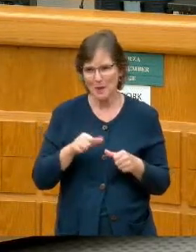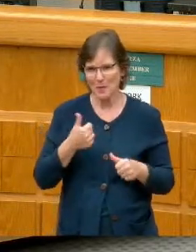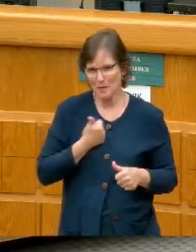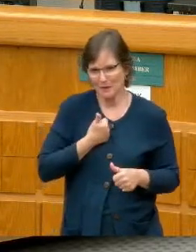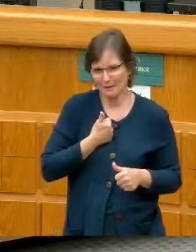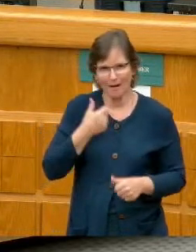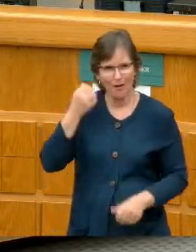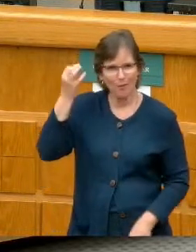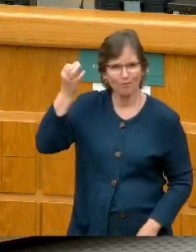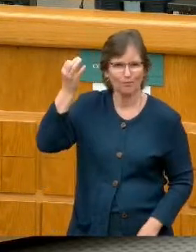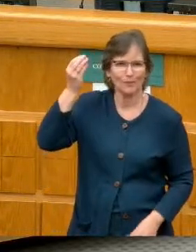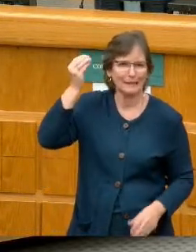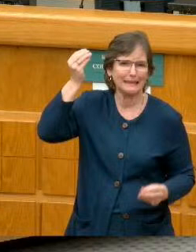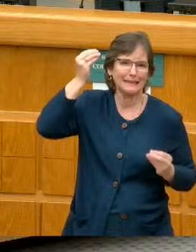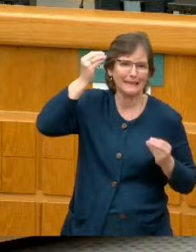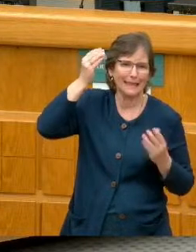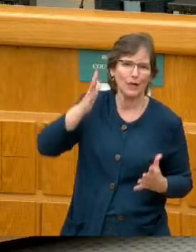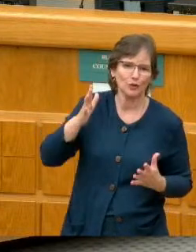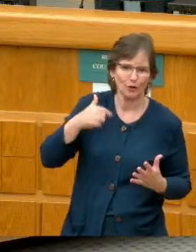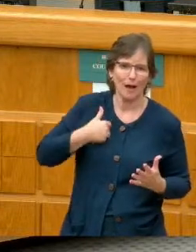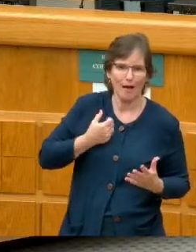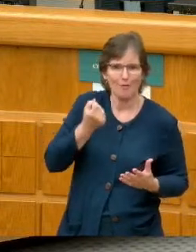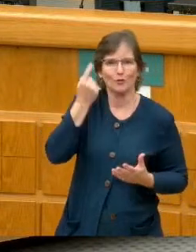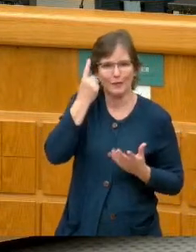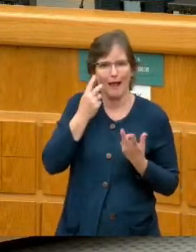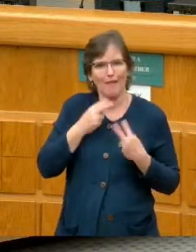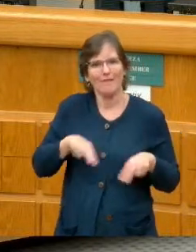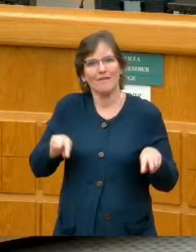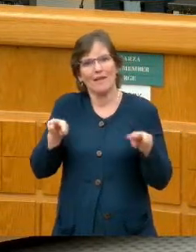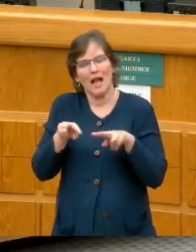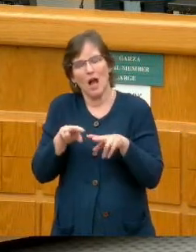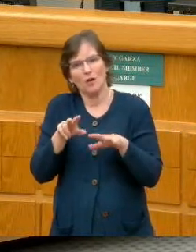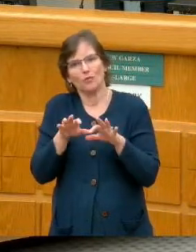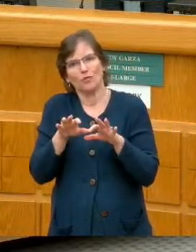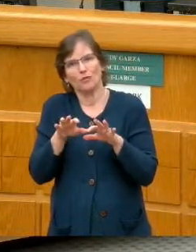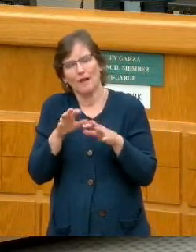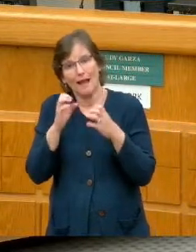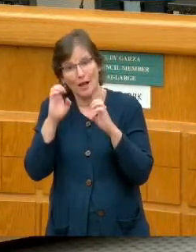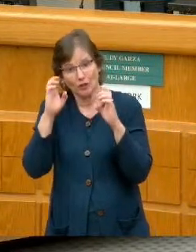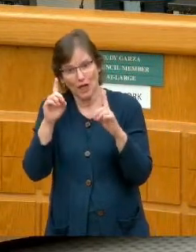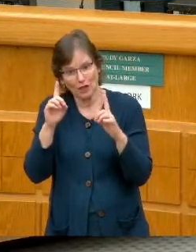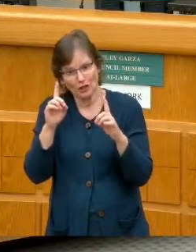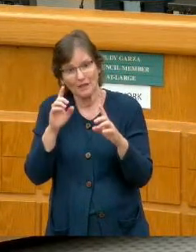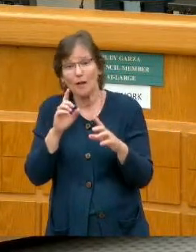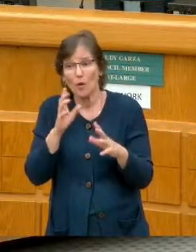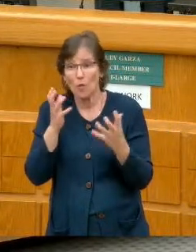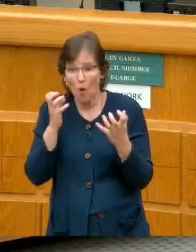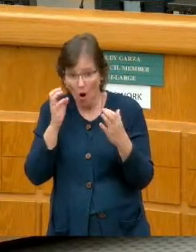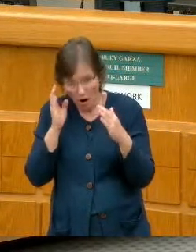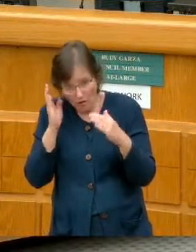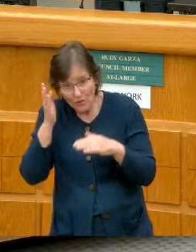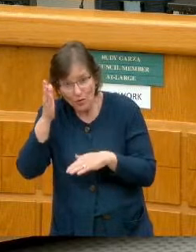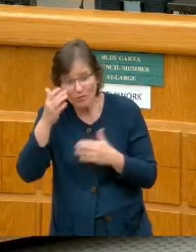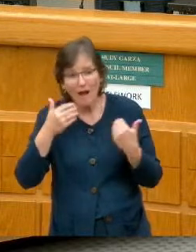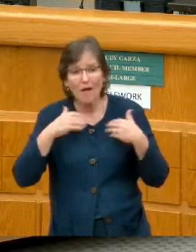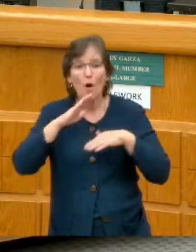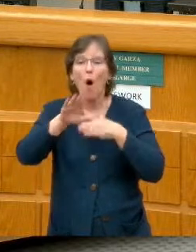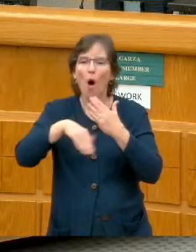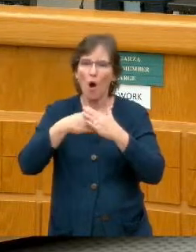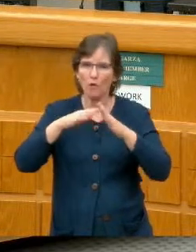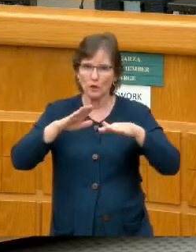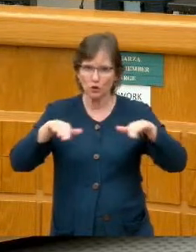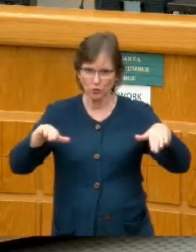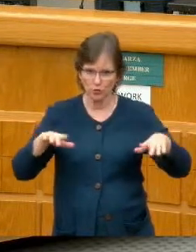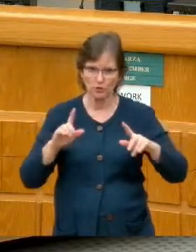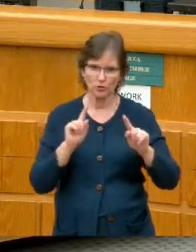understand the value of an education. We definitely want to have kids eventually be all back to school face-to-face. But until we can do that safely,